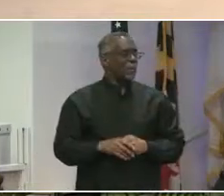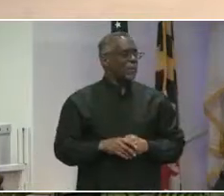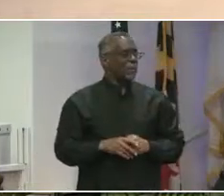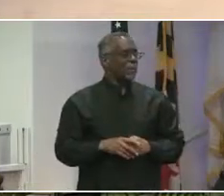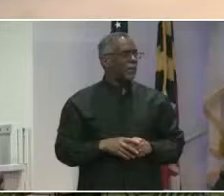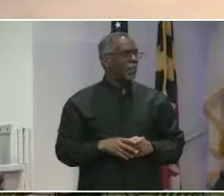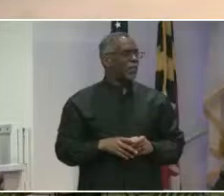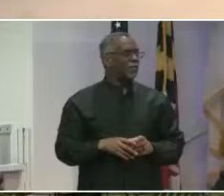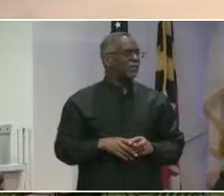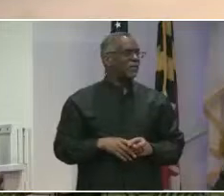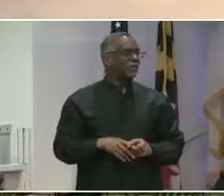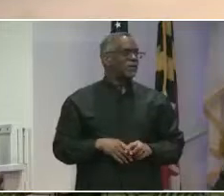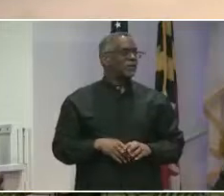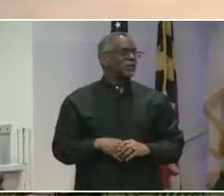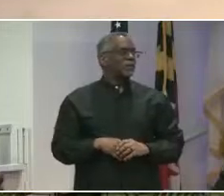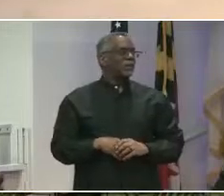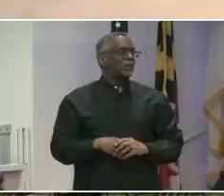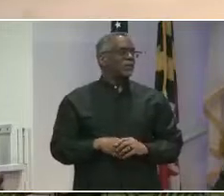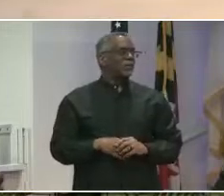introductions.